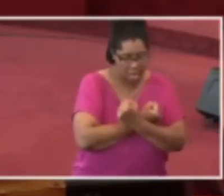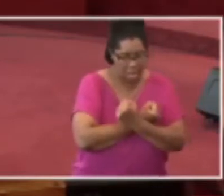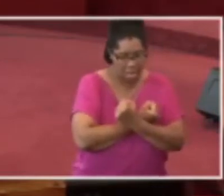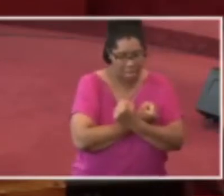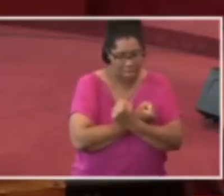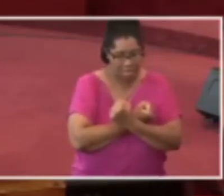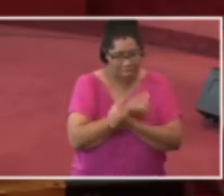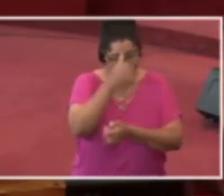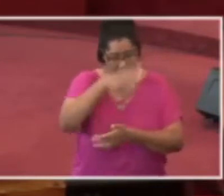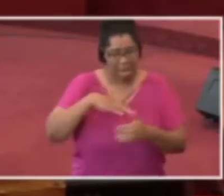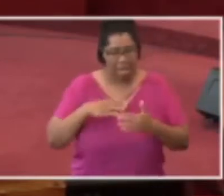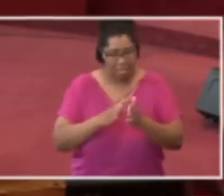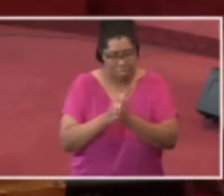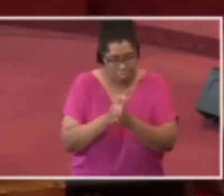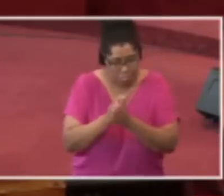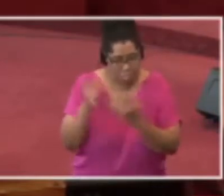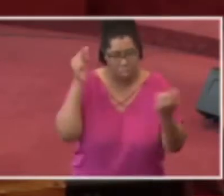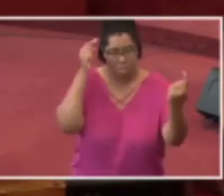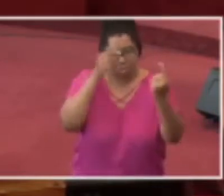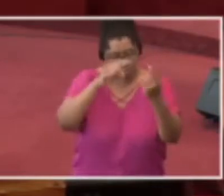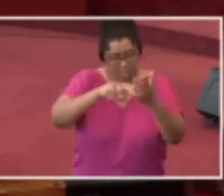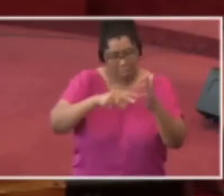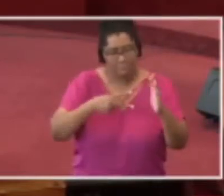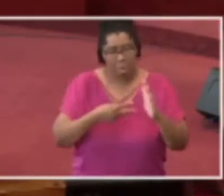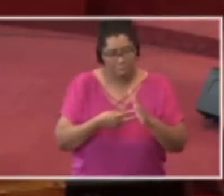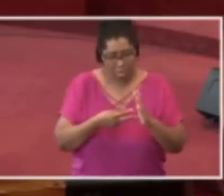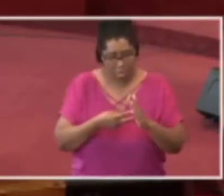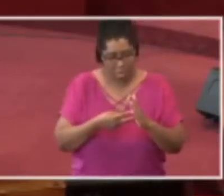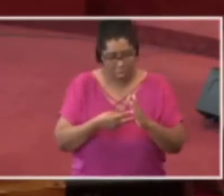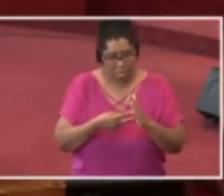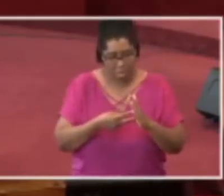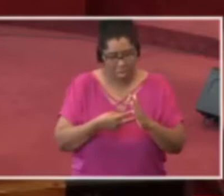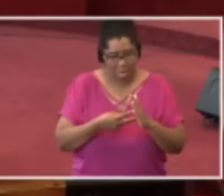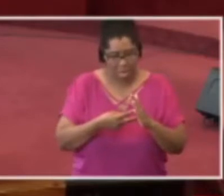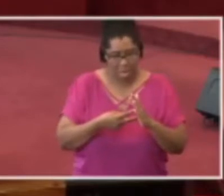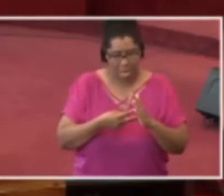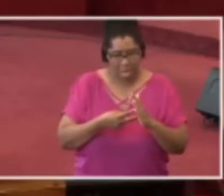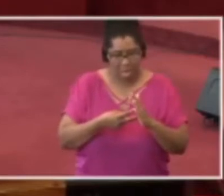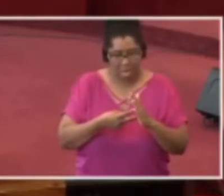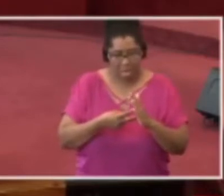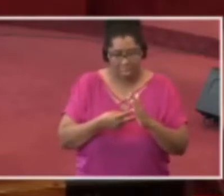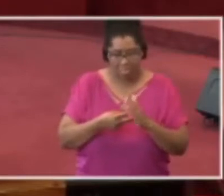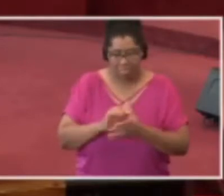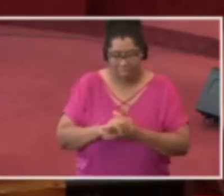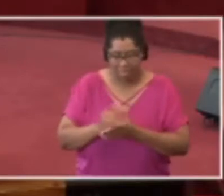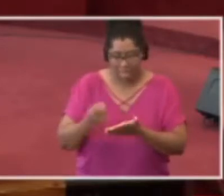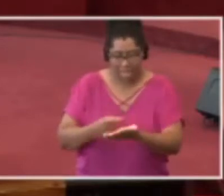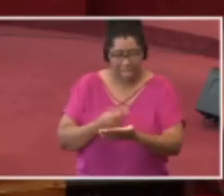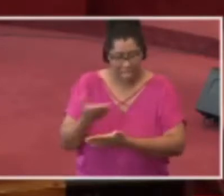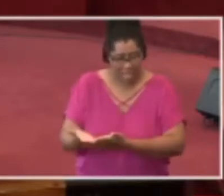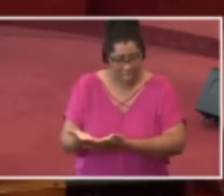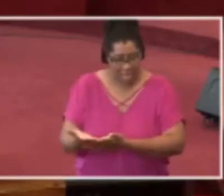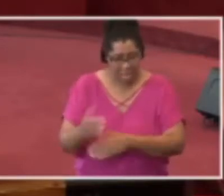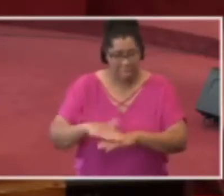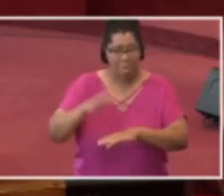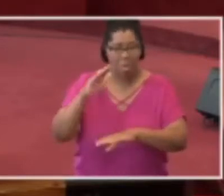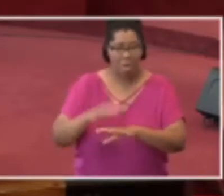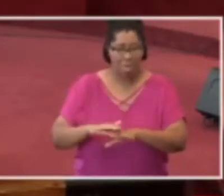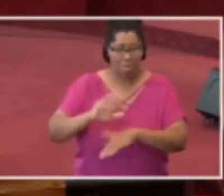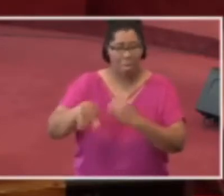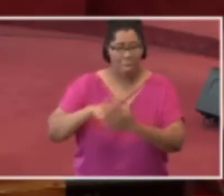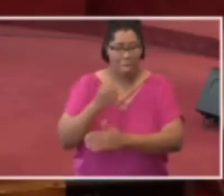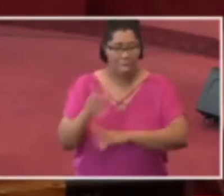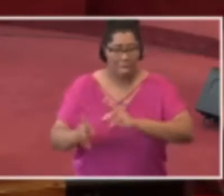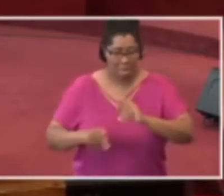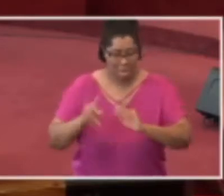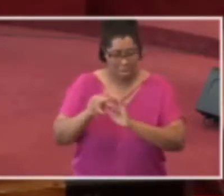and purpose, destiny, mentioned in the New Testament more than any other human. He was a